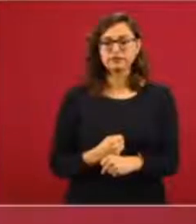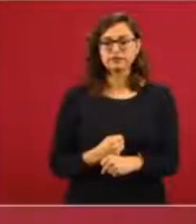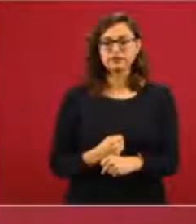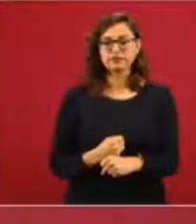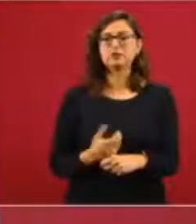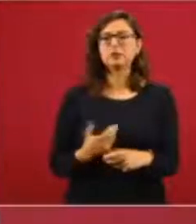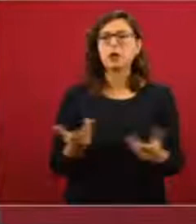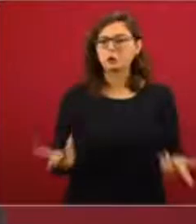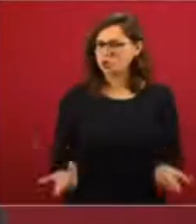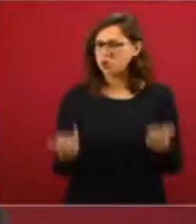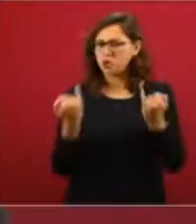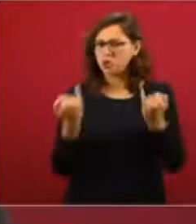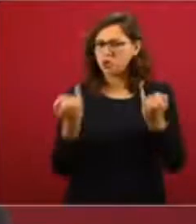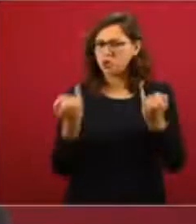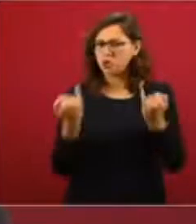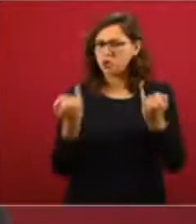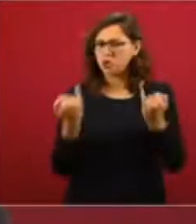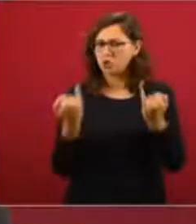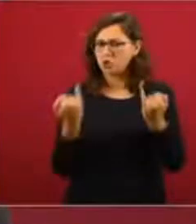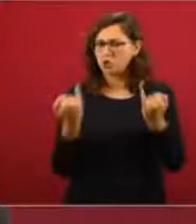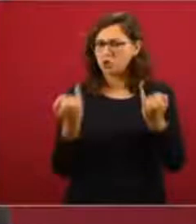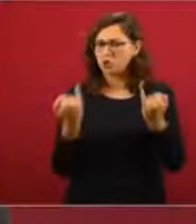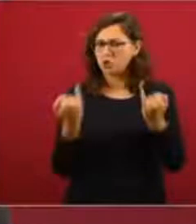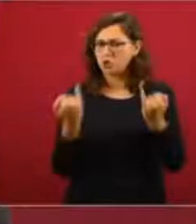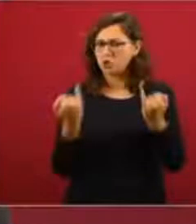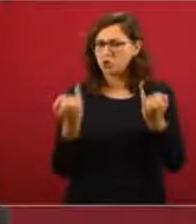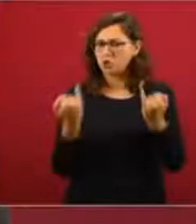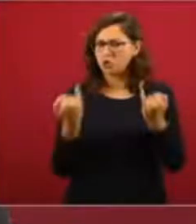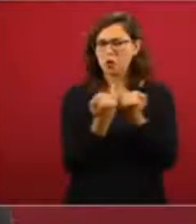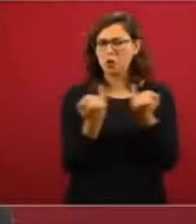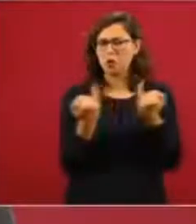Y di mi opinión. And I gave my opinion.